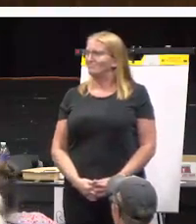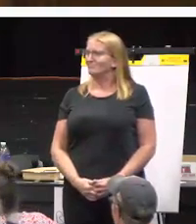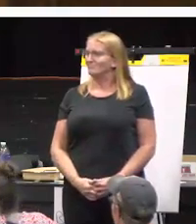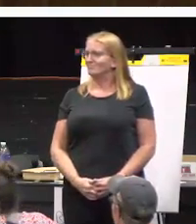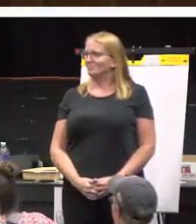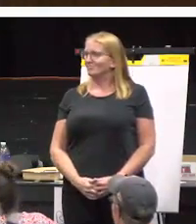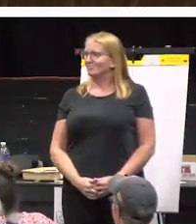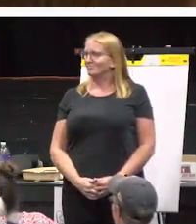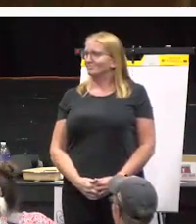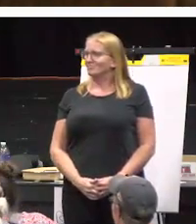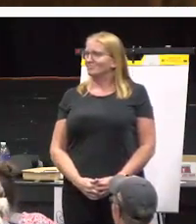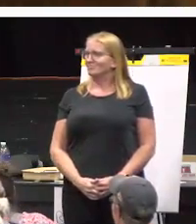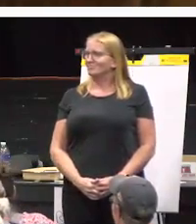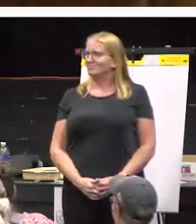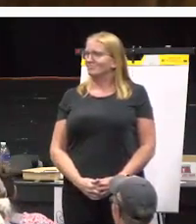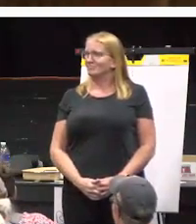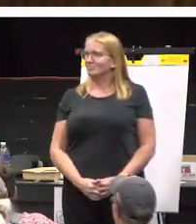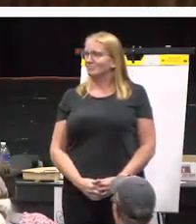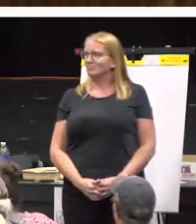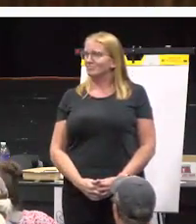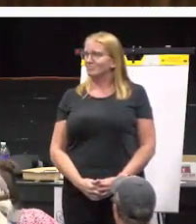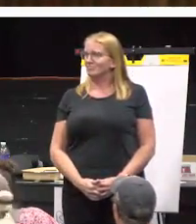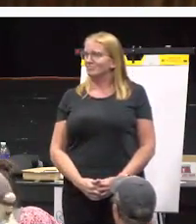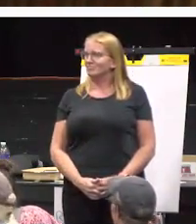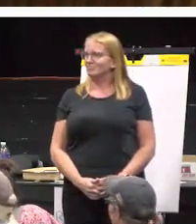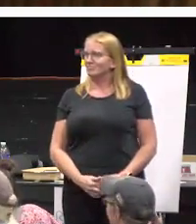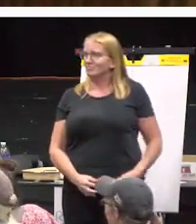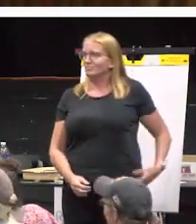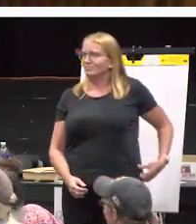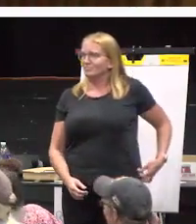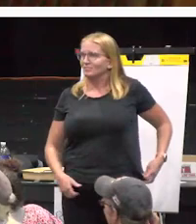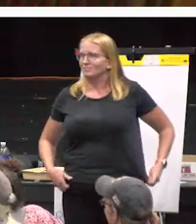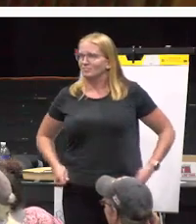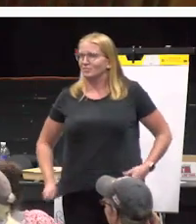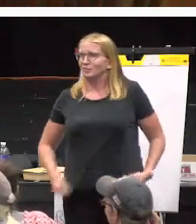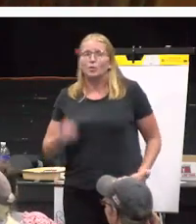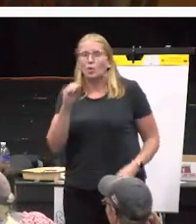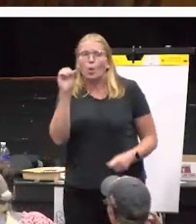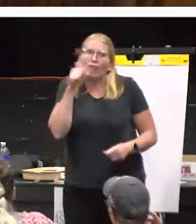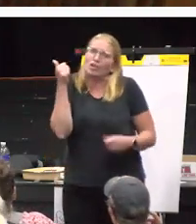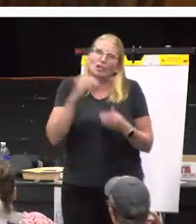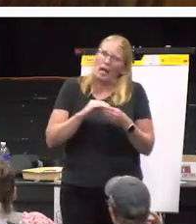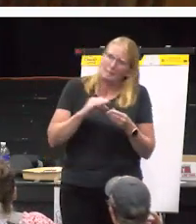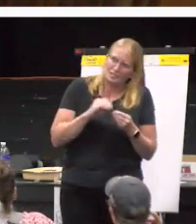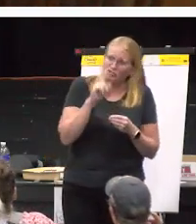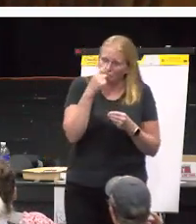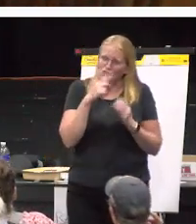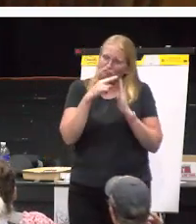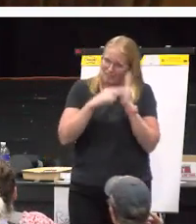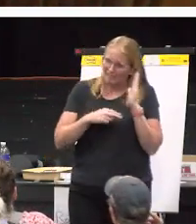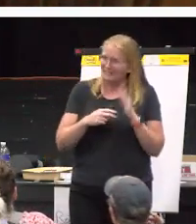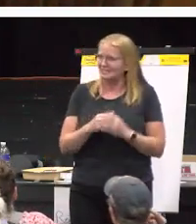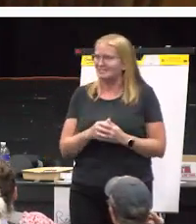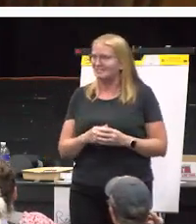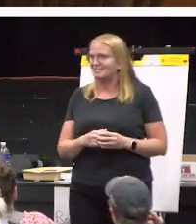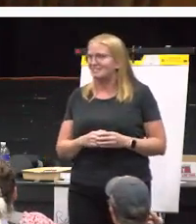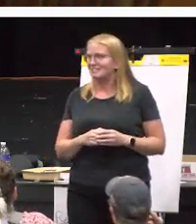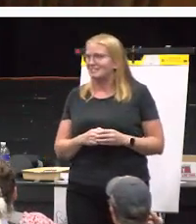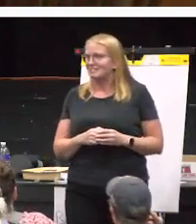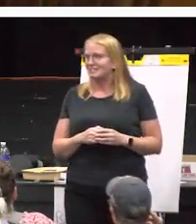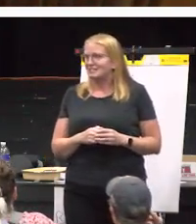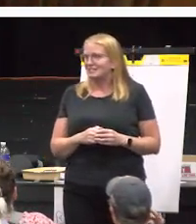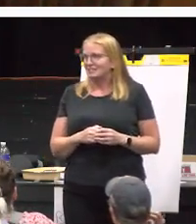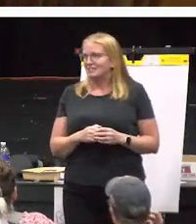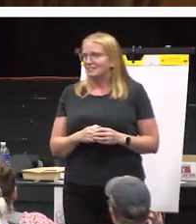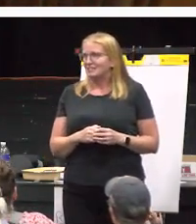No additional comments. Just read it. Right? Yeah. Okay. No editorial comments. Okay. We should create a community carbon footprint